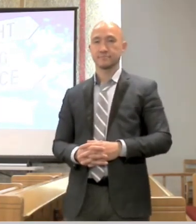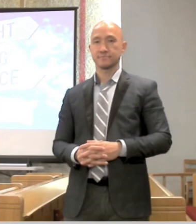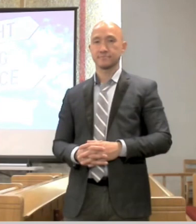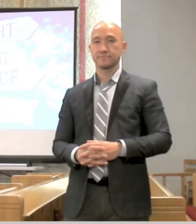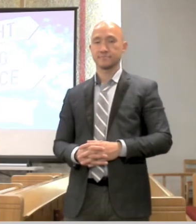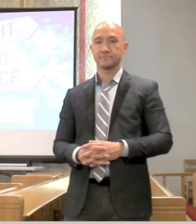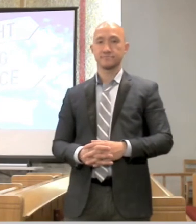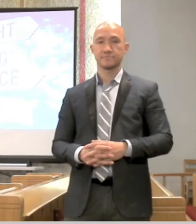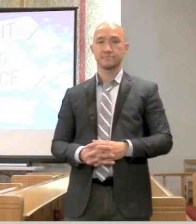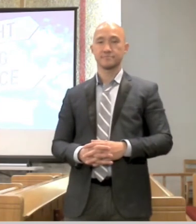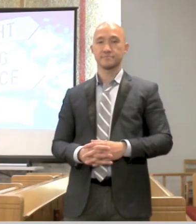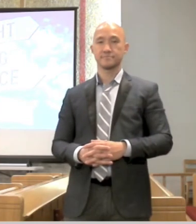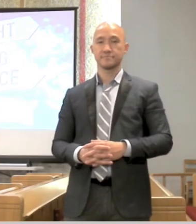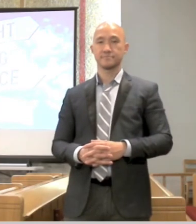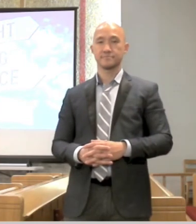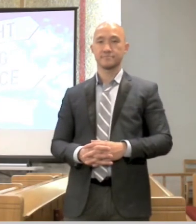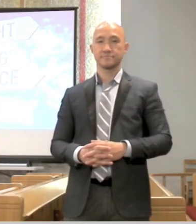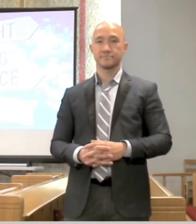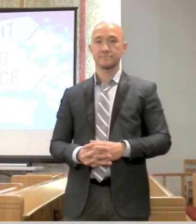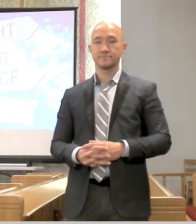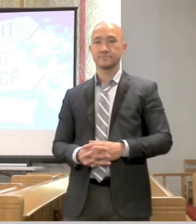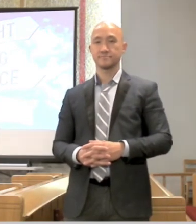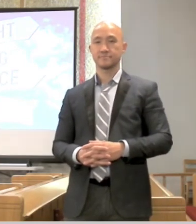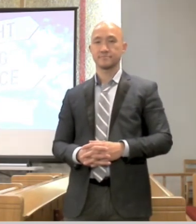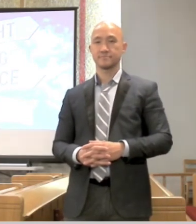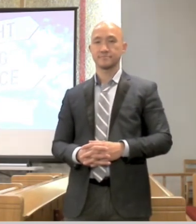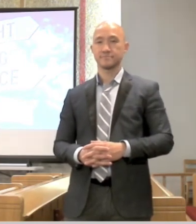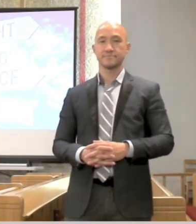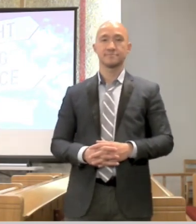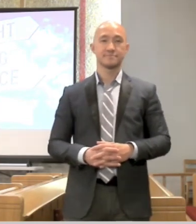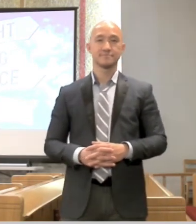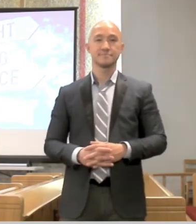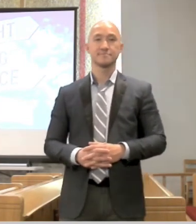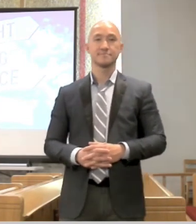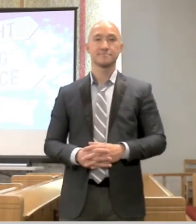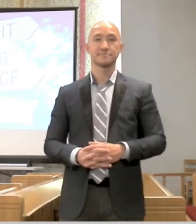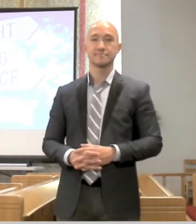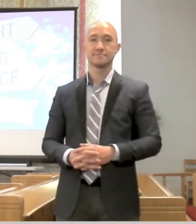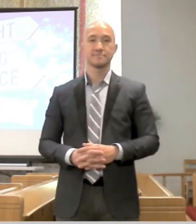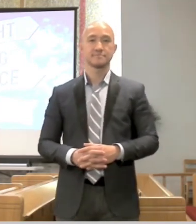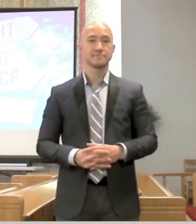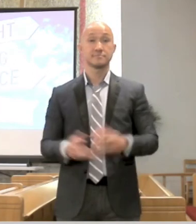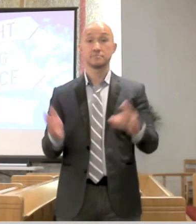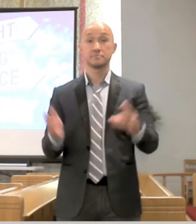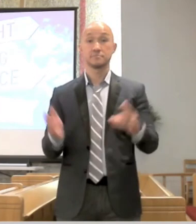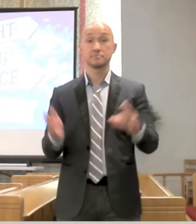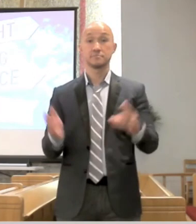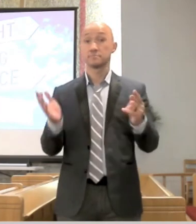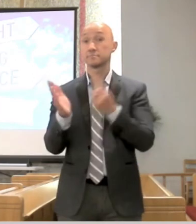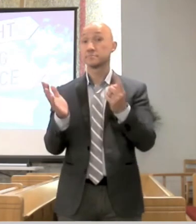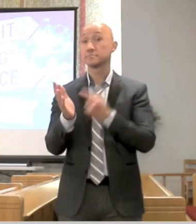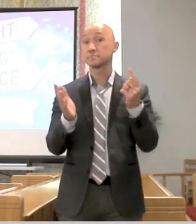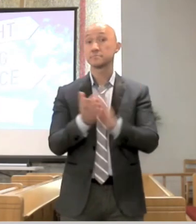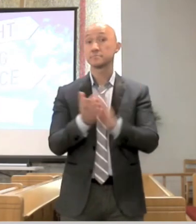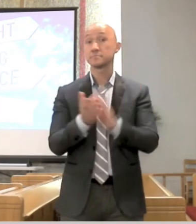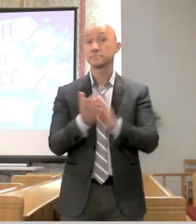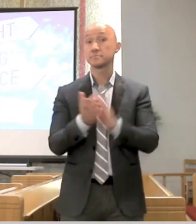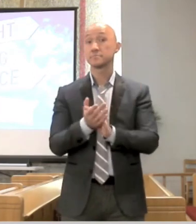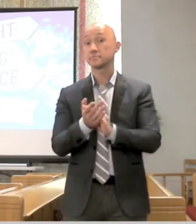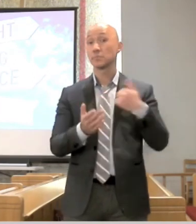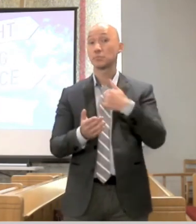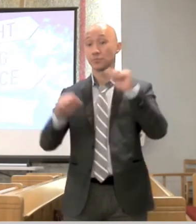they found themselves in. It was a major decision. Sometimes we don't know. One little tiny decision that we